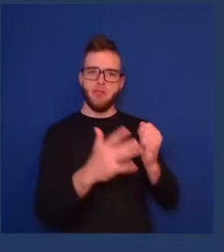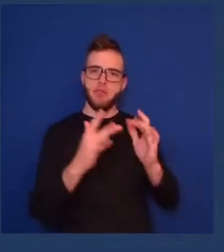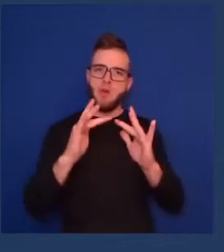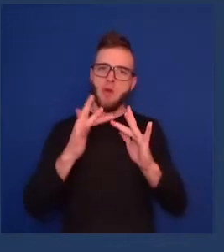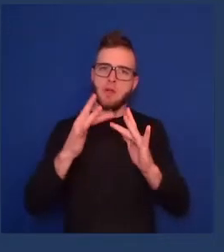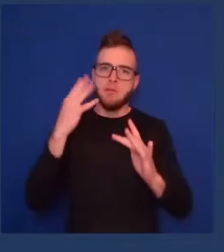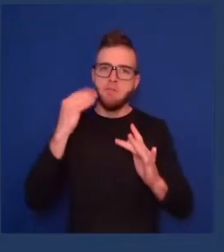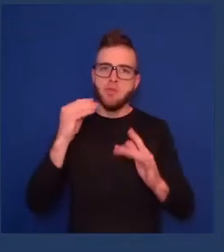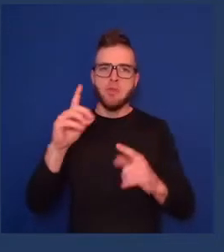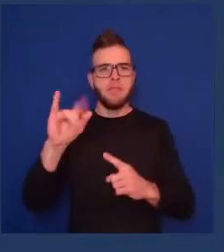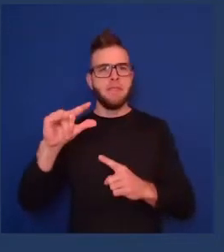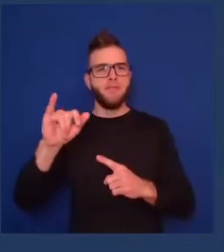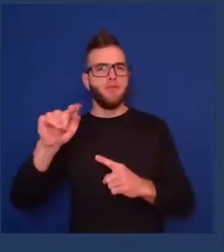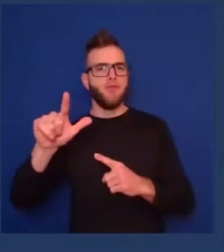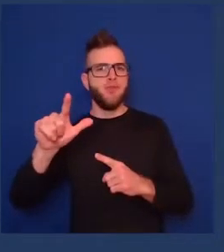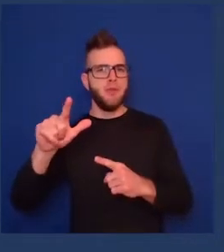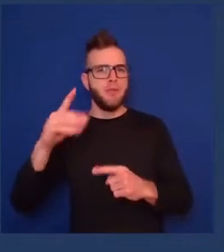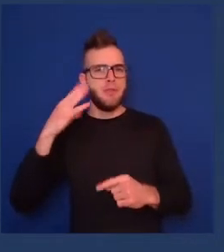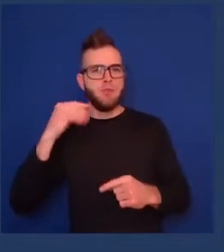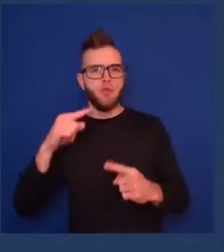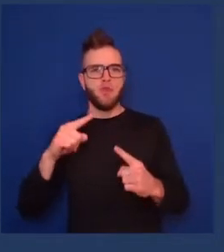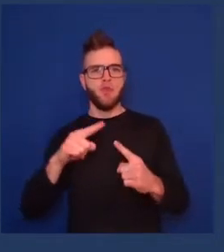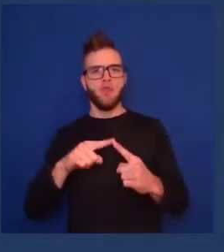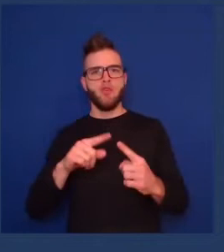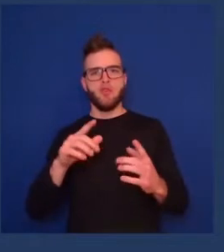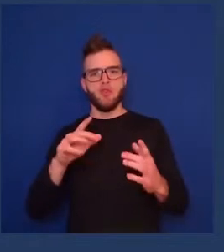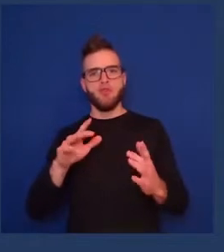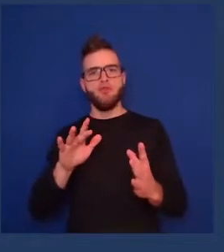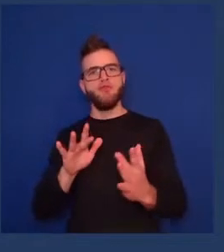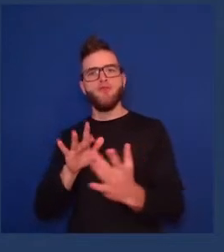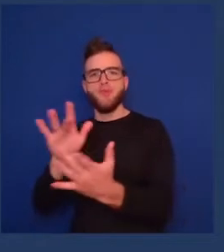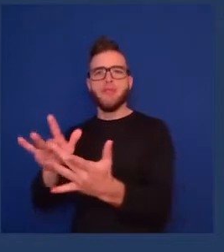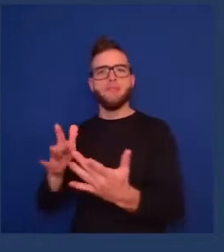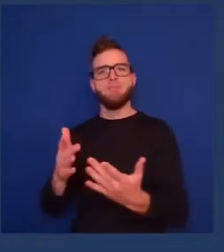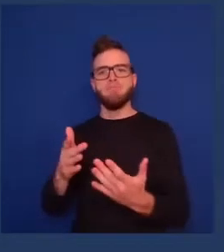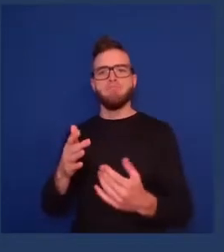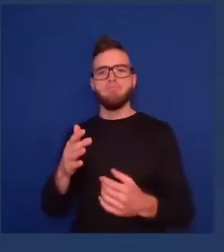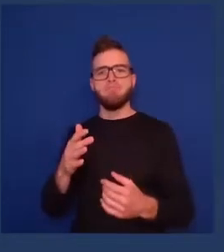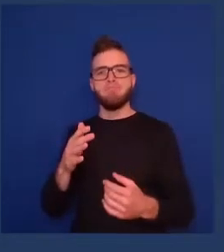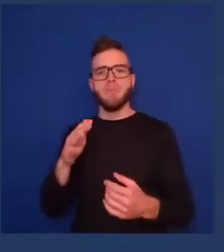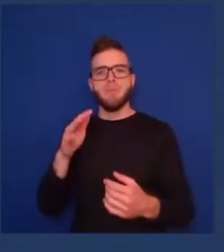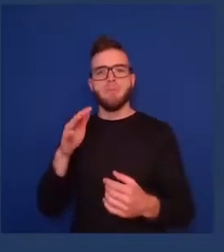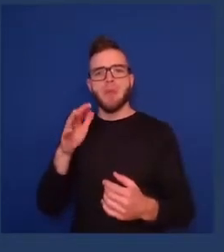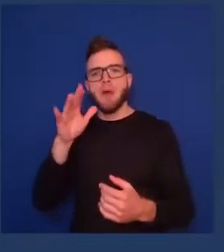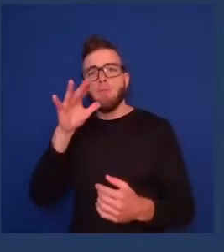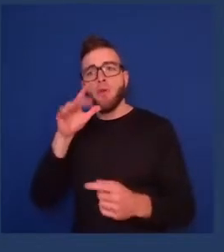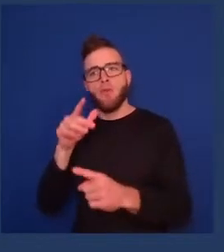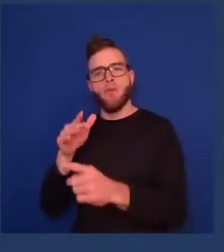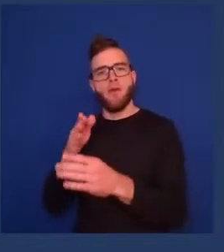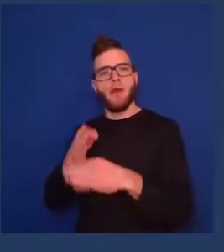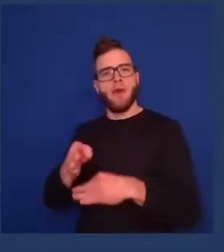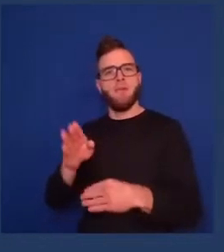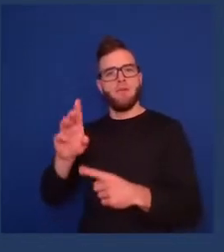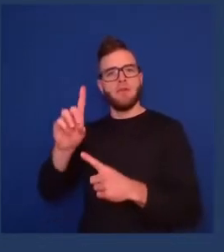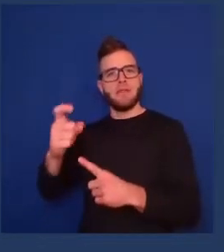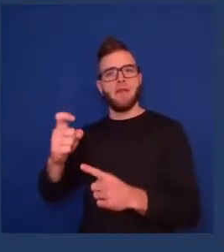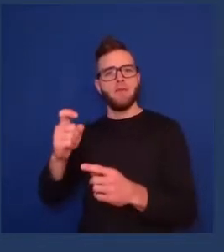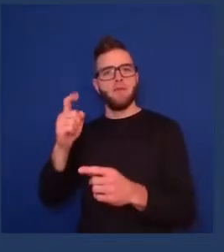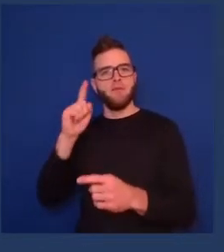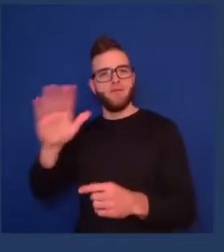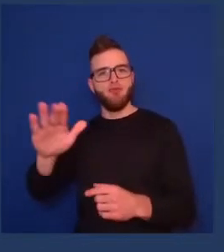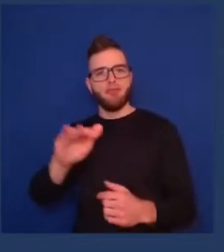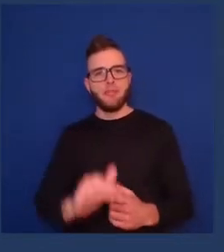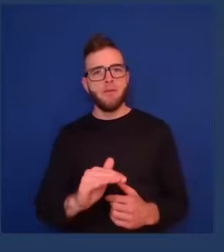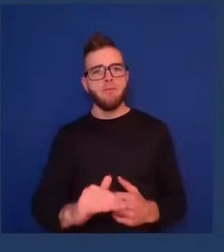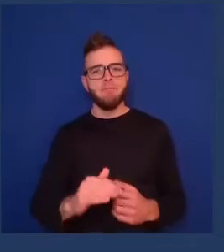for technology, for online experiences, for digital experiences, to reach a mother right after a diagnosis and